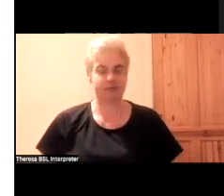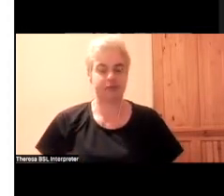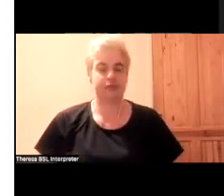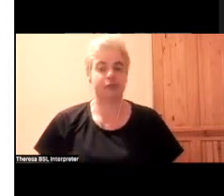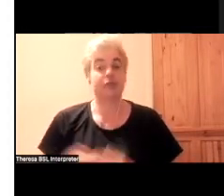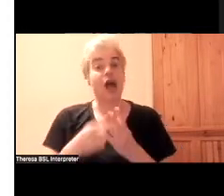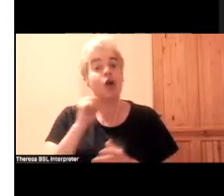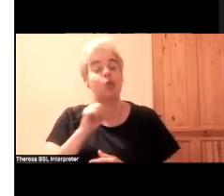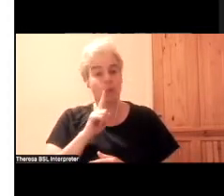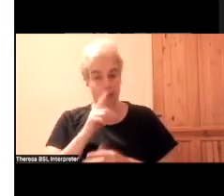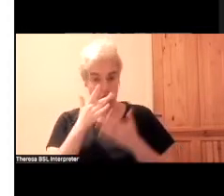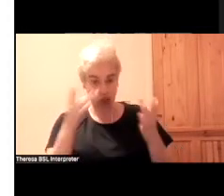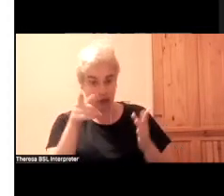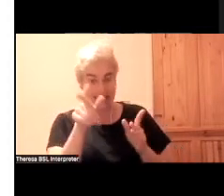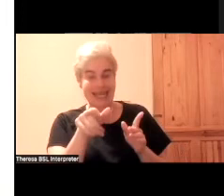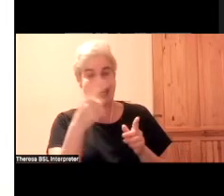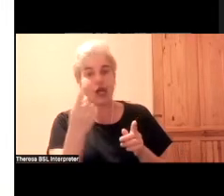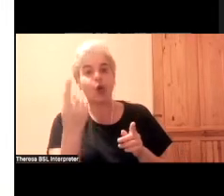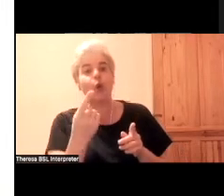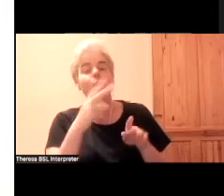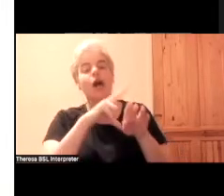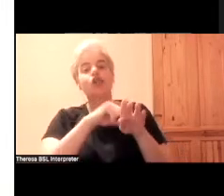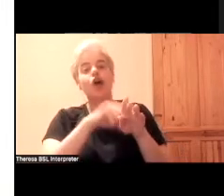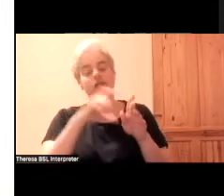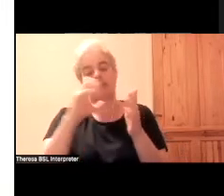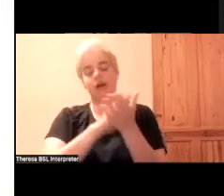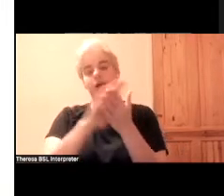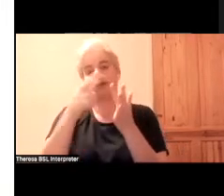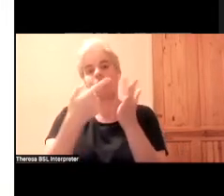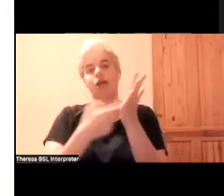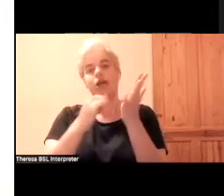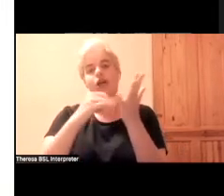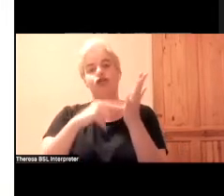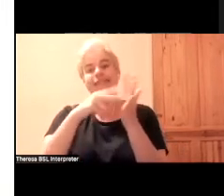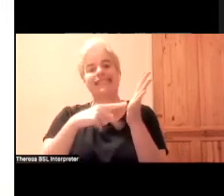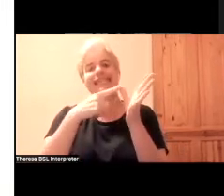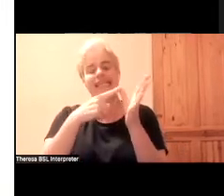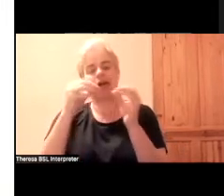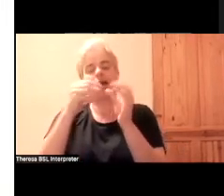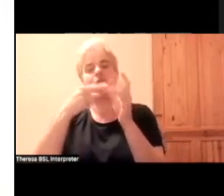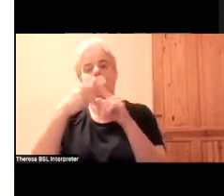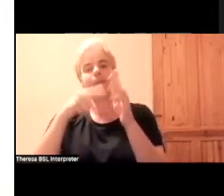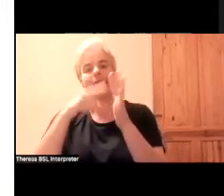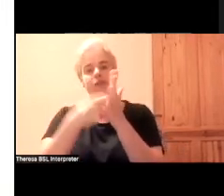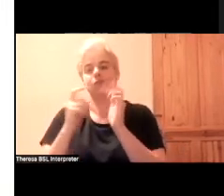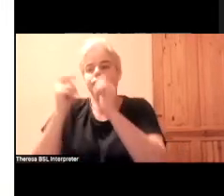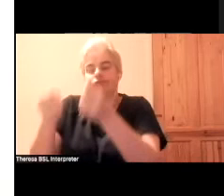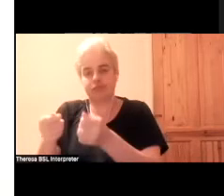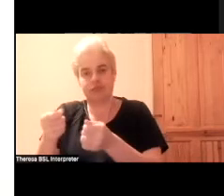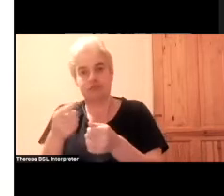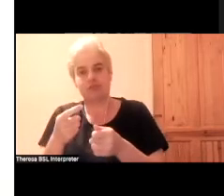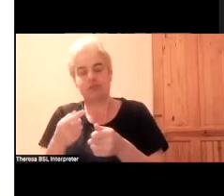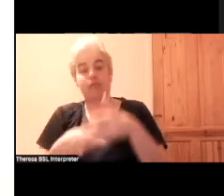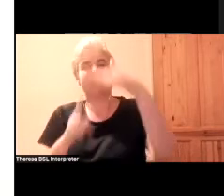Another woman depicted here is Dr. Christina Baxter, who was appointed principal of St John's College,